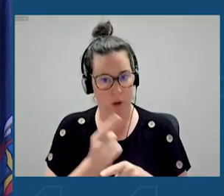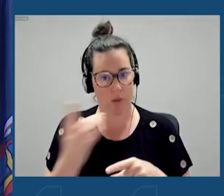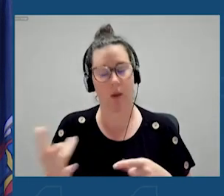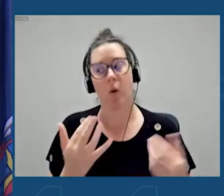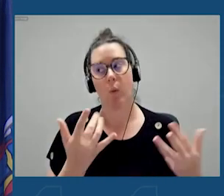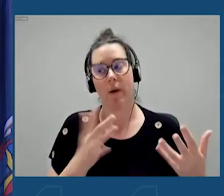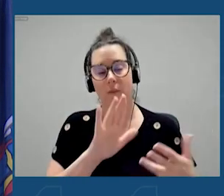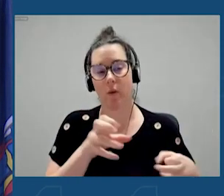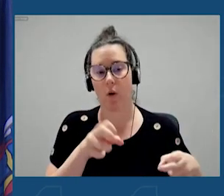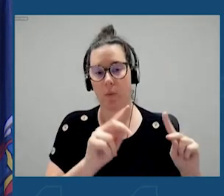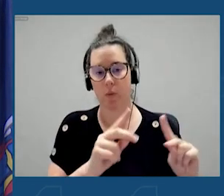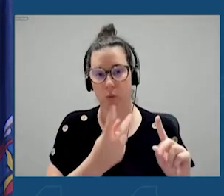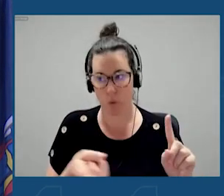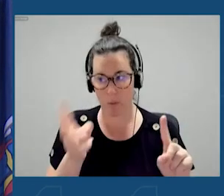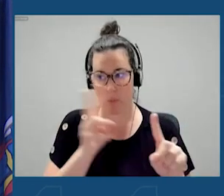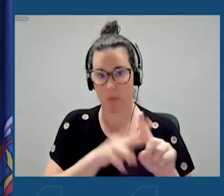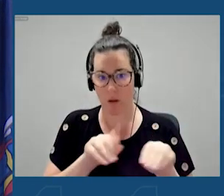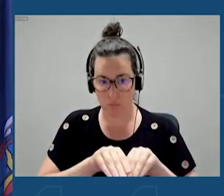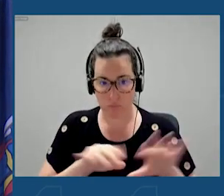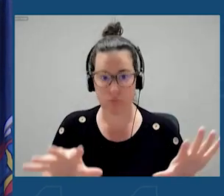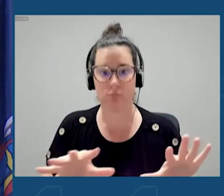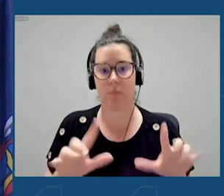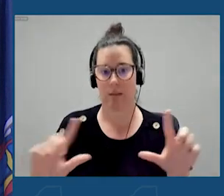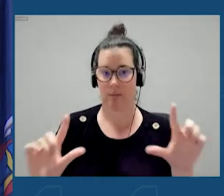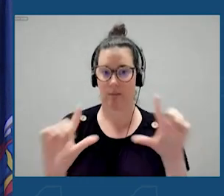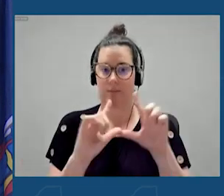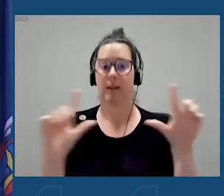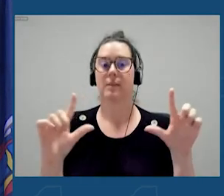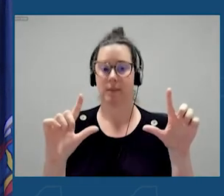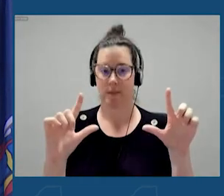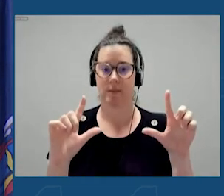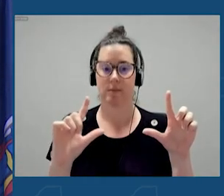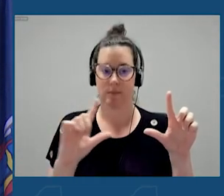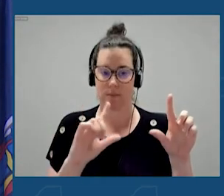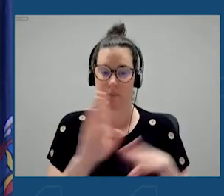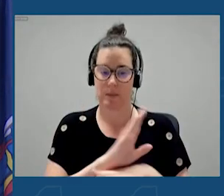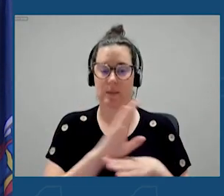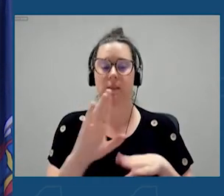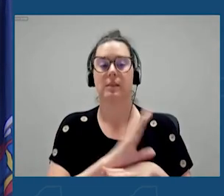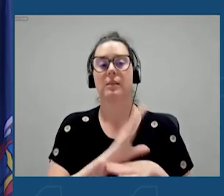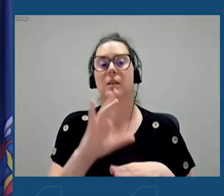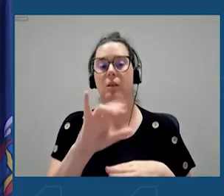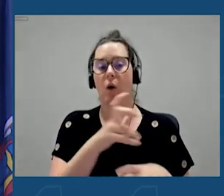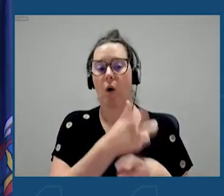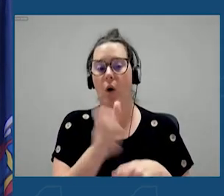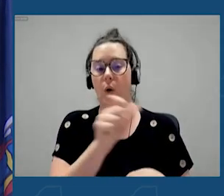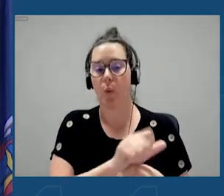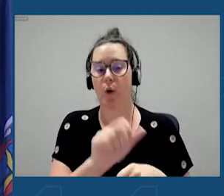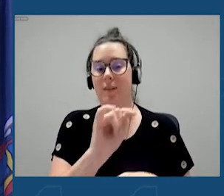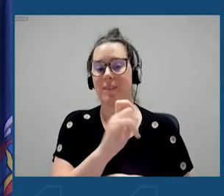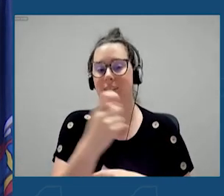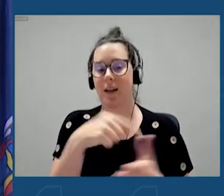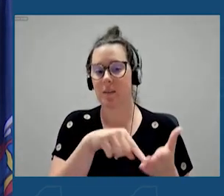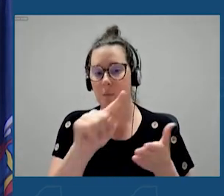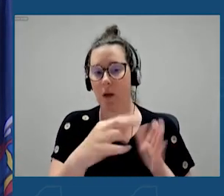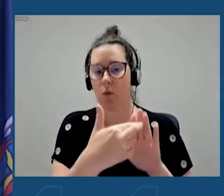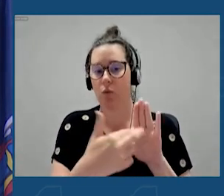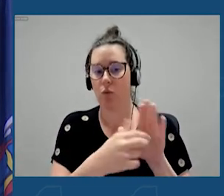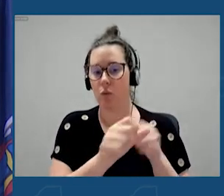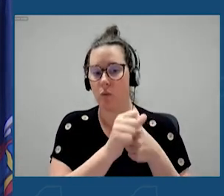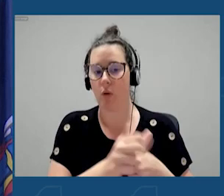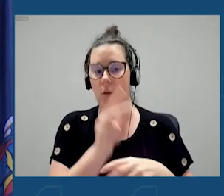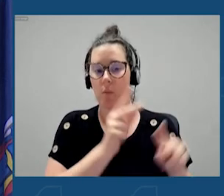and to launch their licensed dispensary businesses. These hardworking, tax-paying, rule-following persons deserve